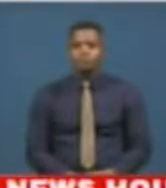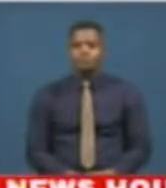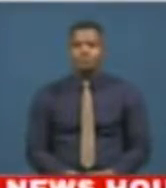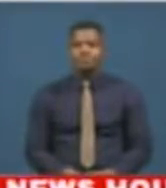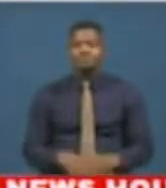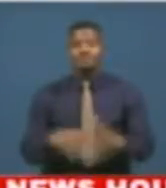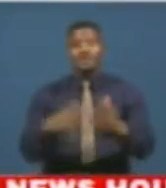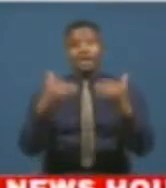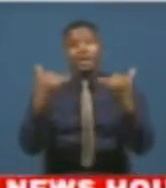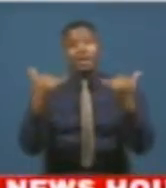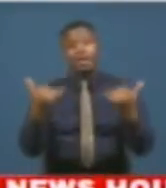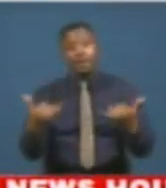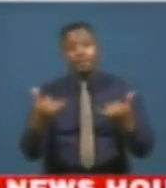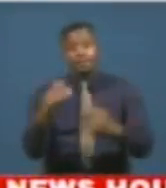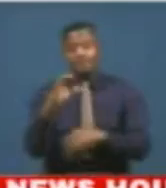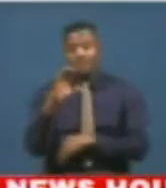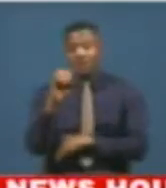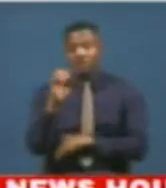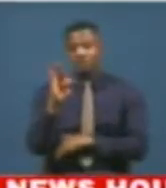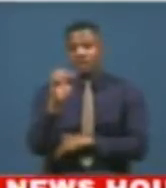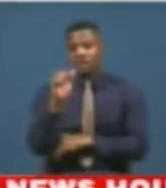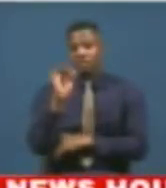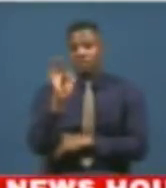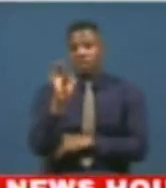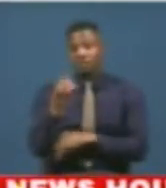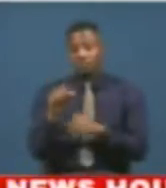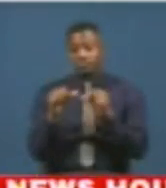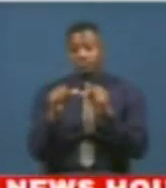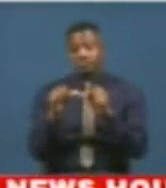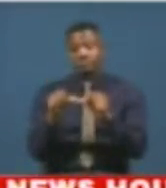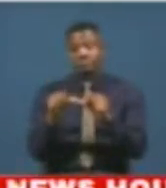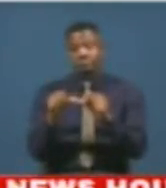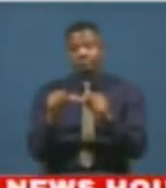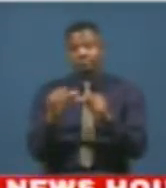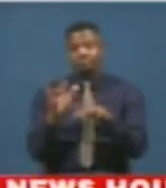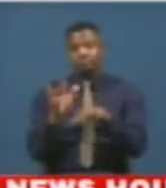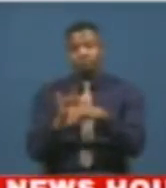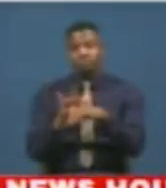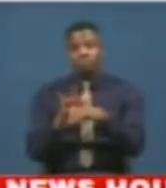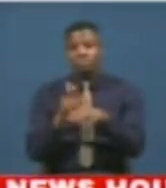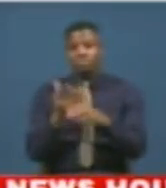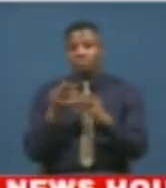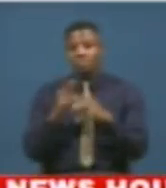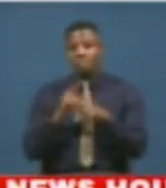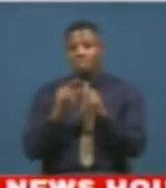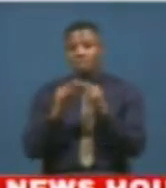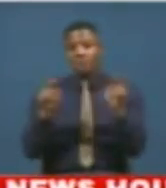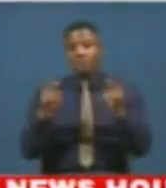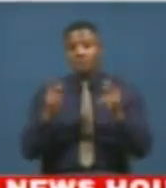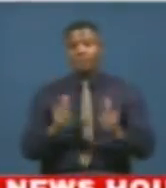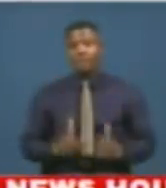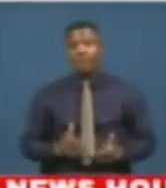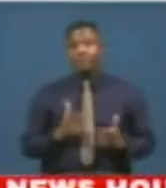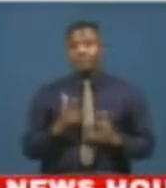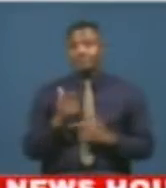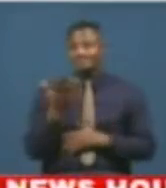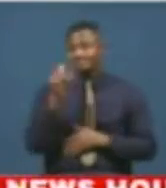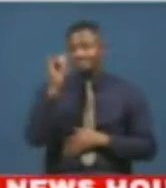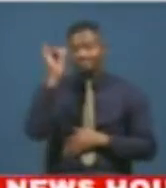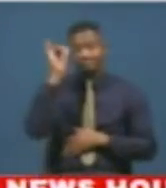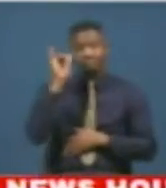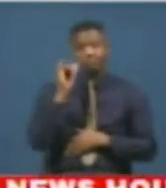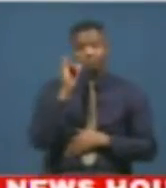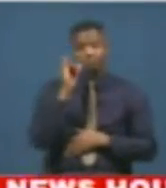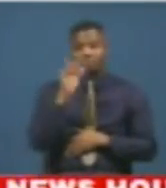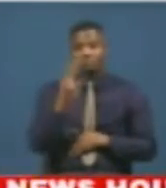Now, as COVID-19 continues to interfere with normal life, Mother's Day, which is marked every second Sunday in